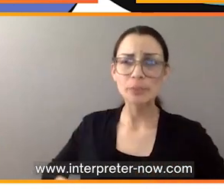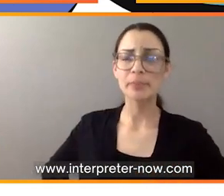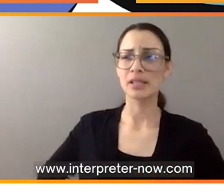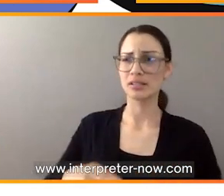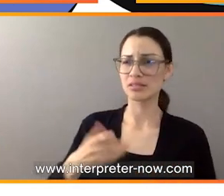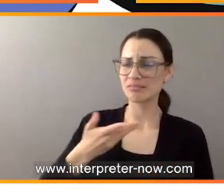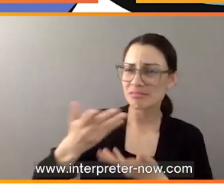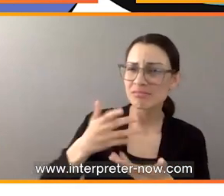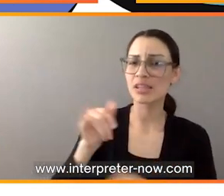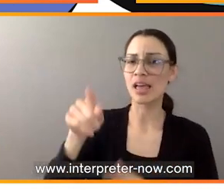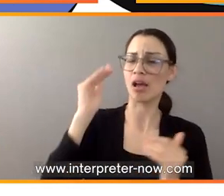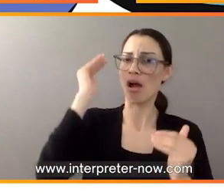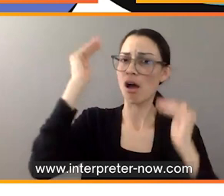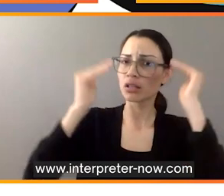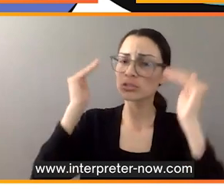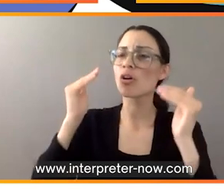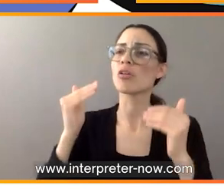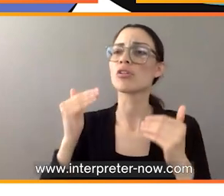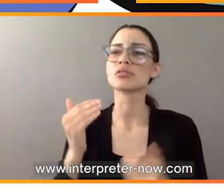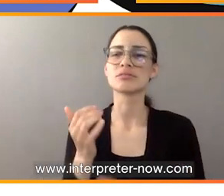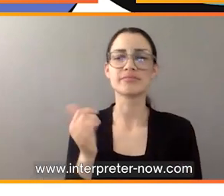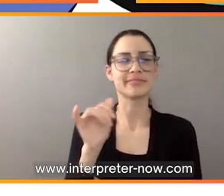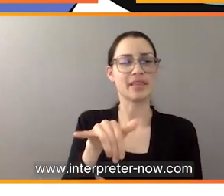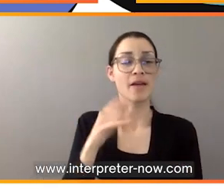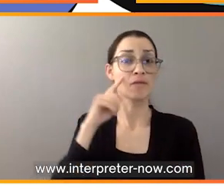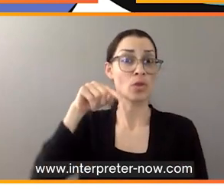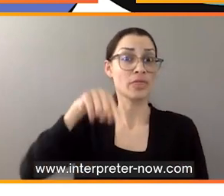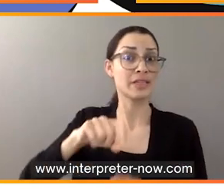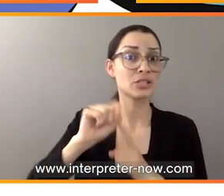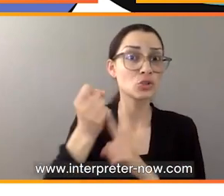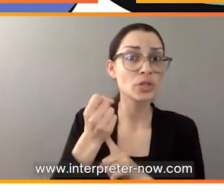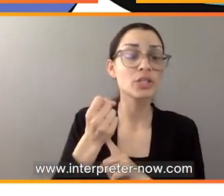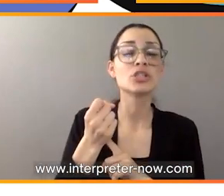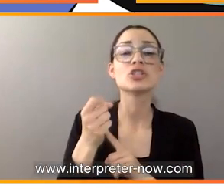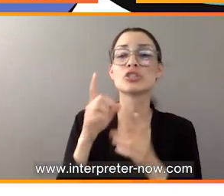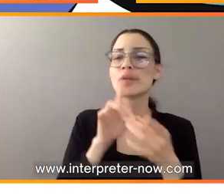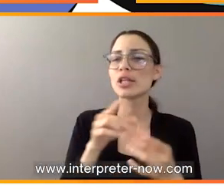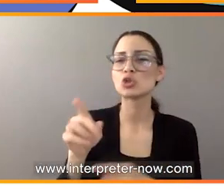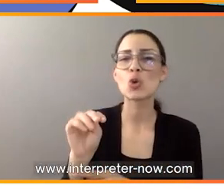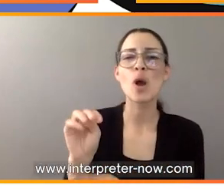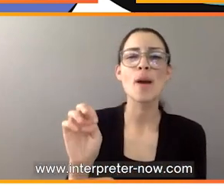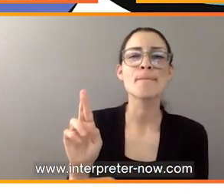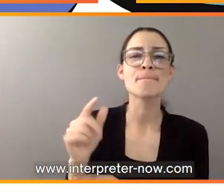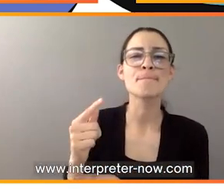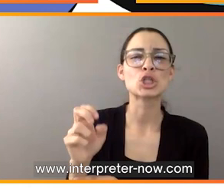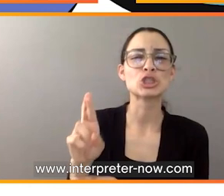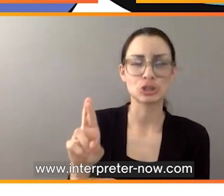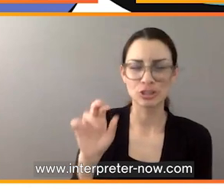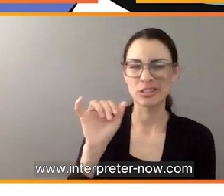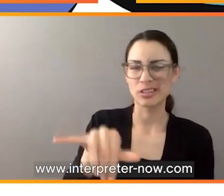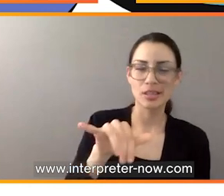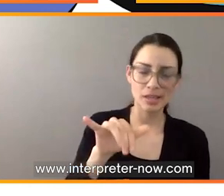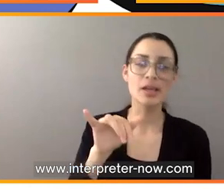as adults, right? That like, I'm going to let you in and share information with you. And I think, and in this case, in that merger,